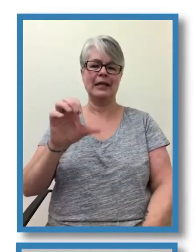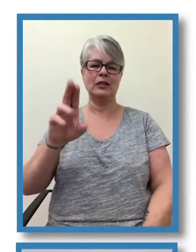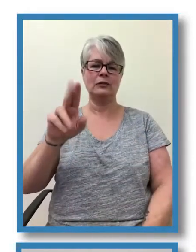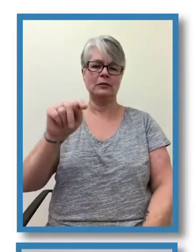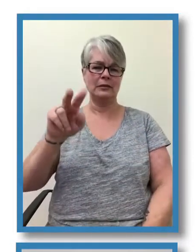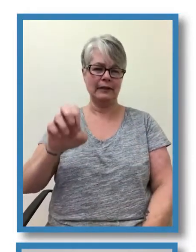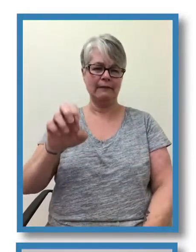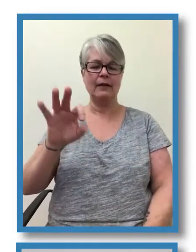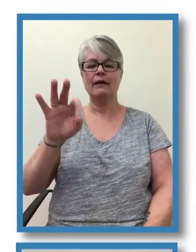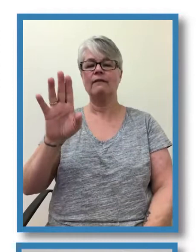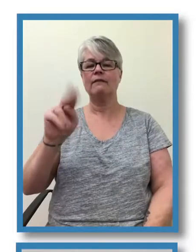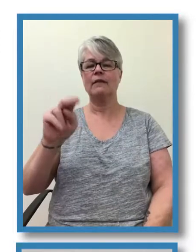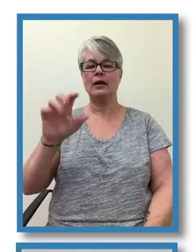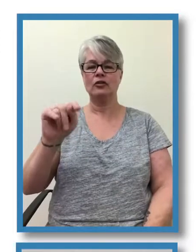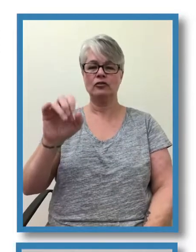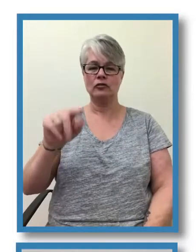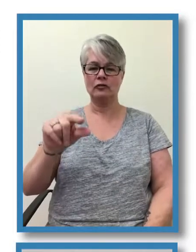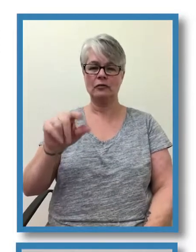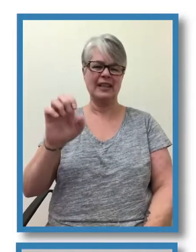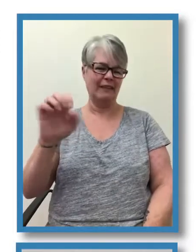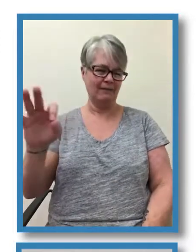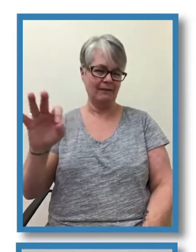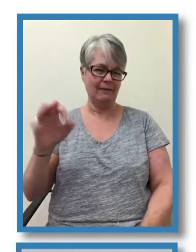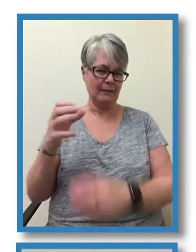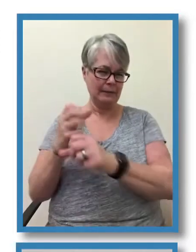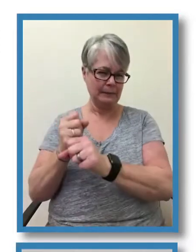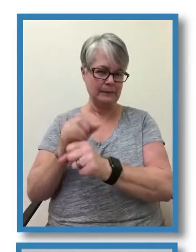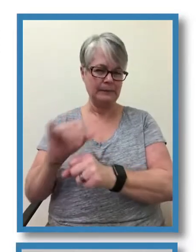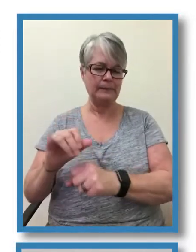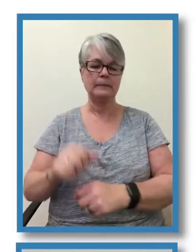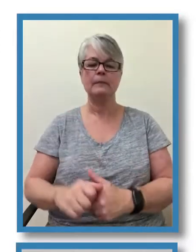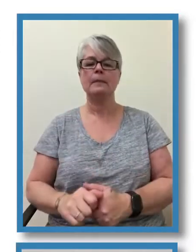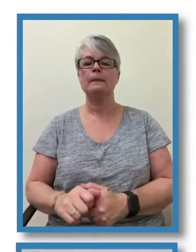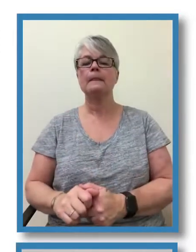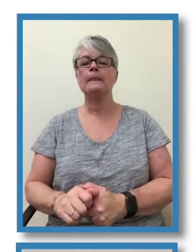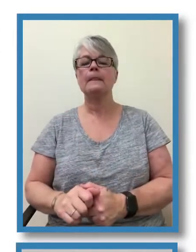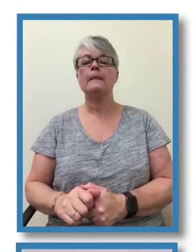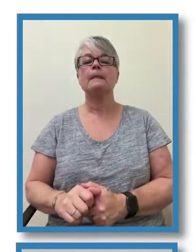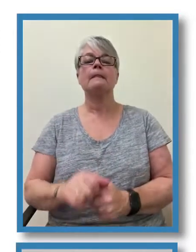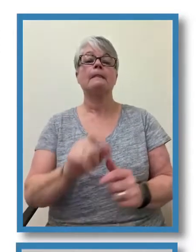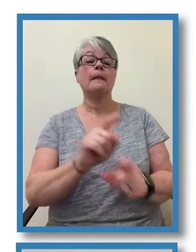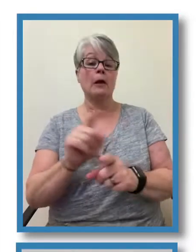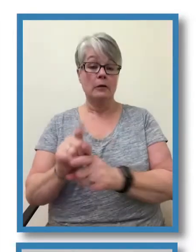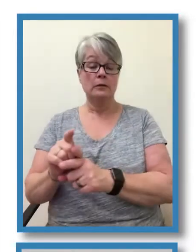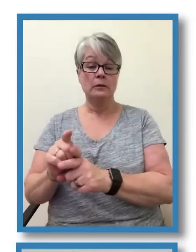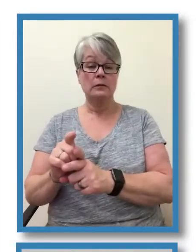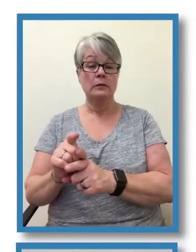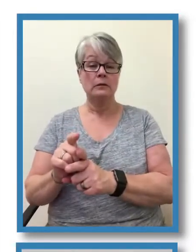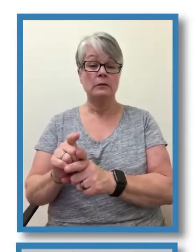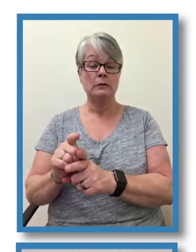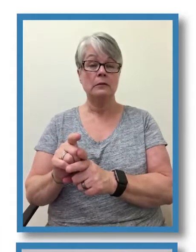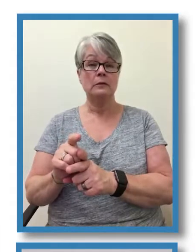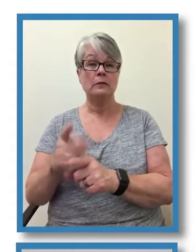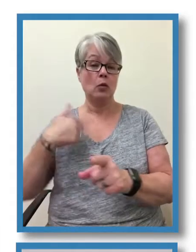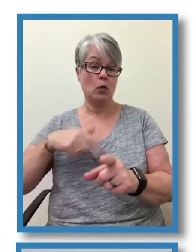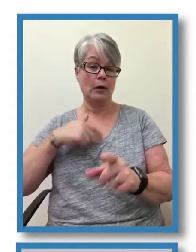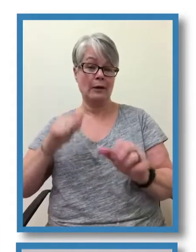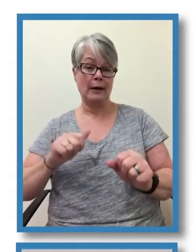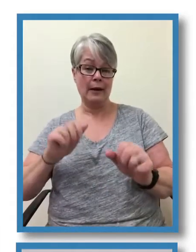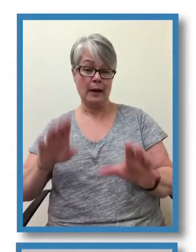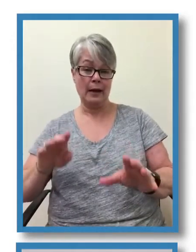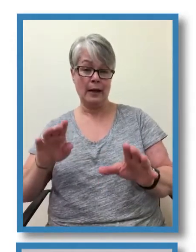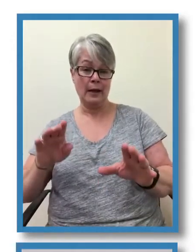examination, their reflexes are normal, they walk normally. There's nothing there that would suggest a